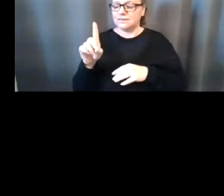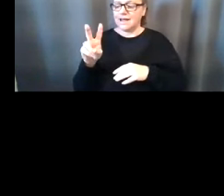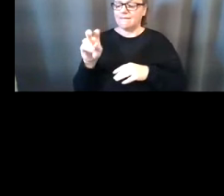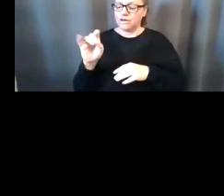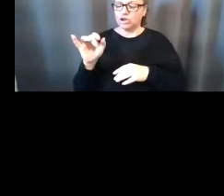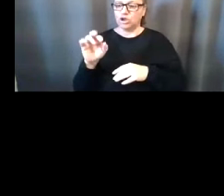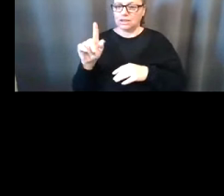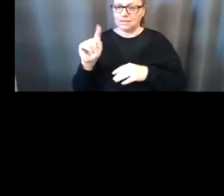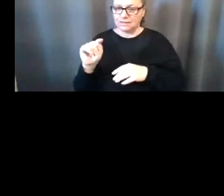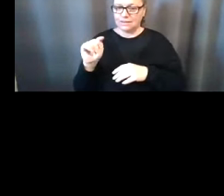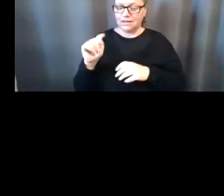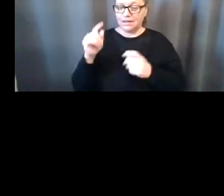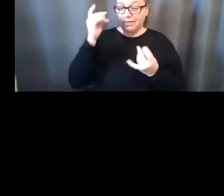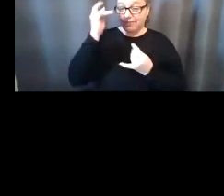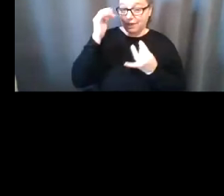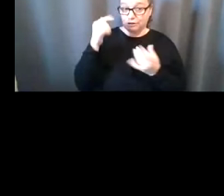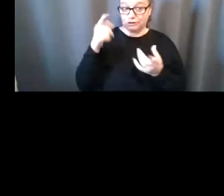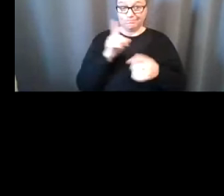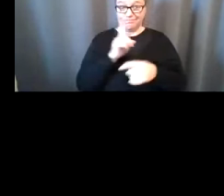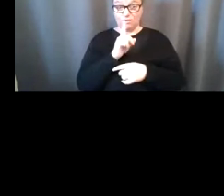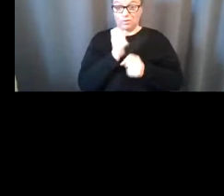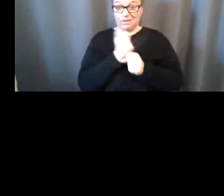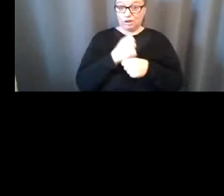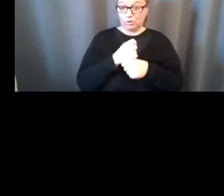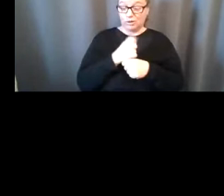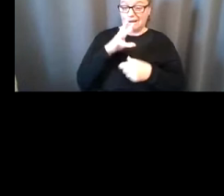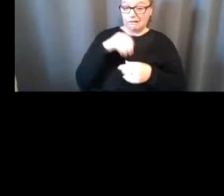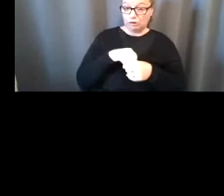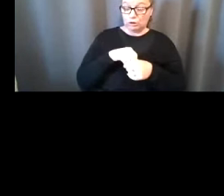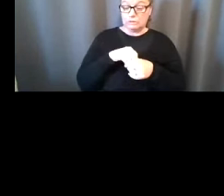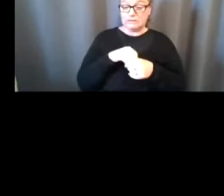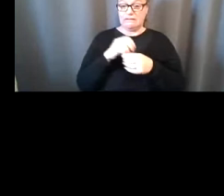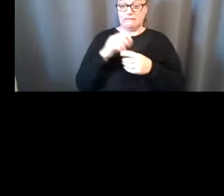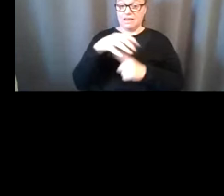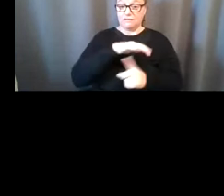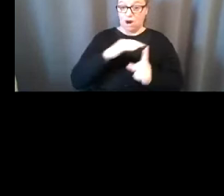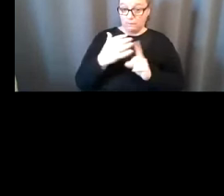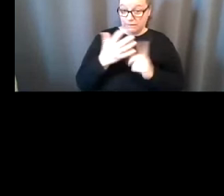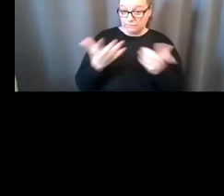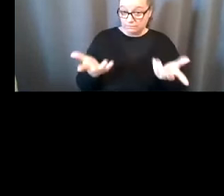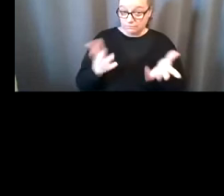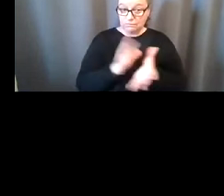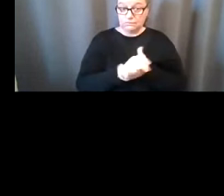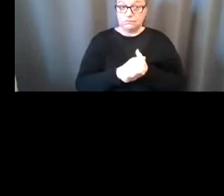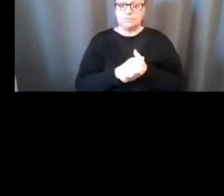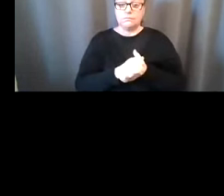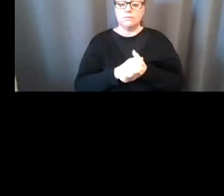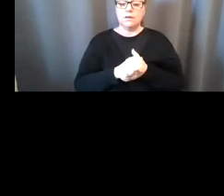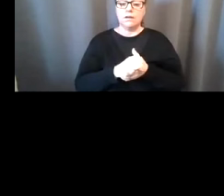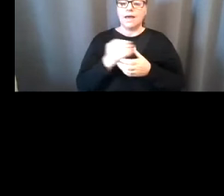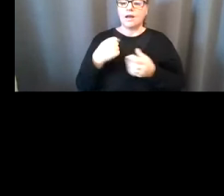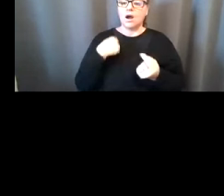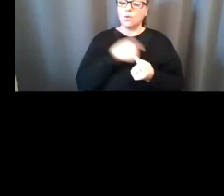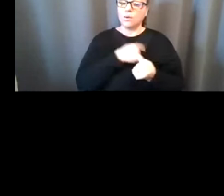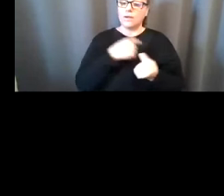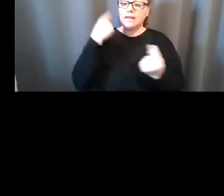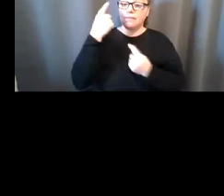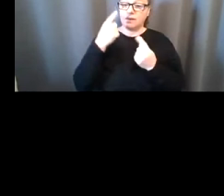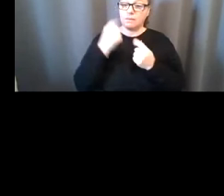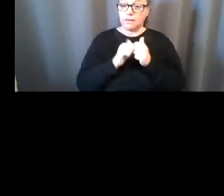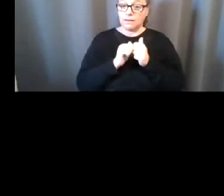fast. Are we really creating an inclusive environment when we follow through on that? And are we thinking about how are